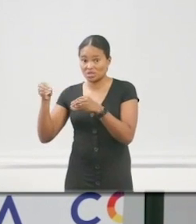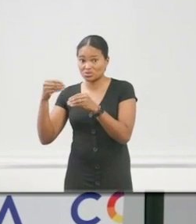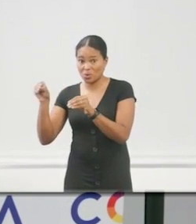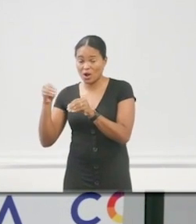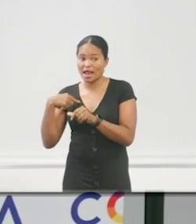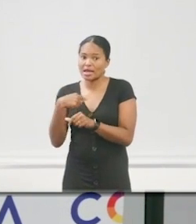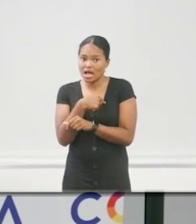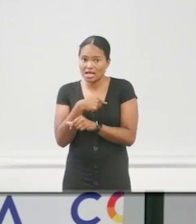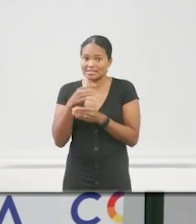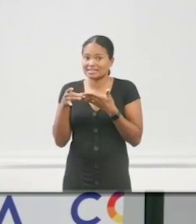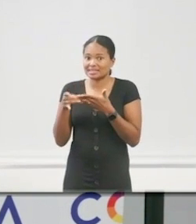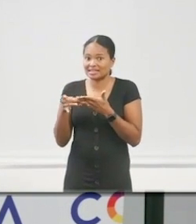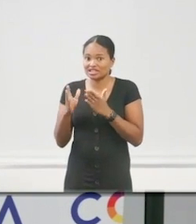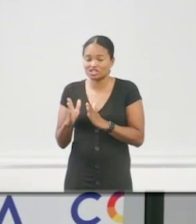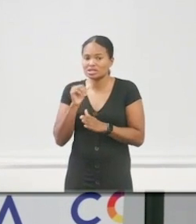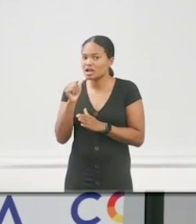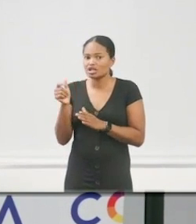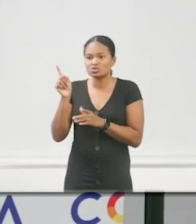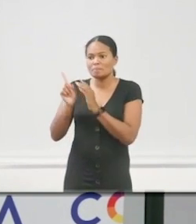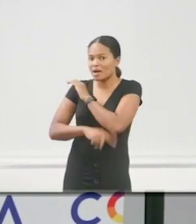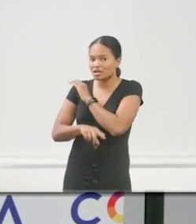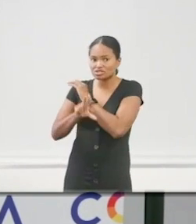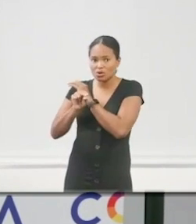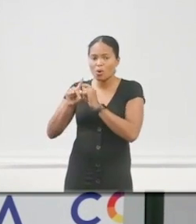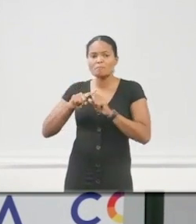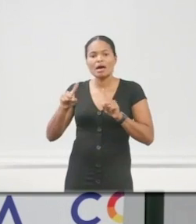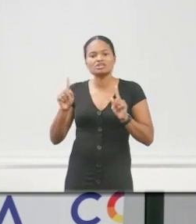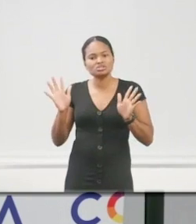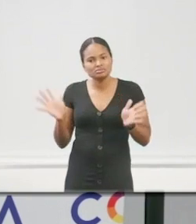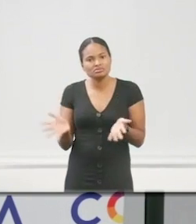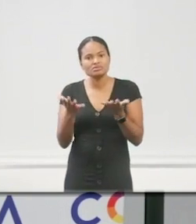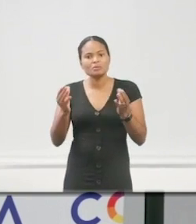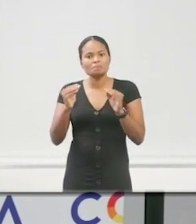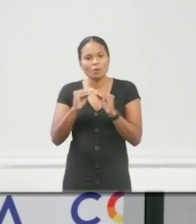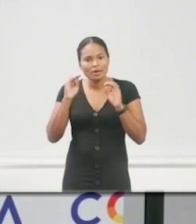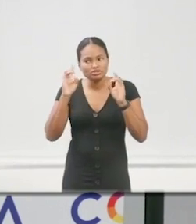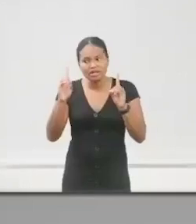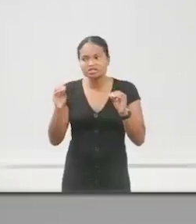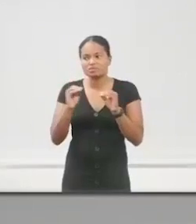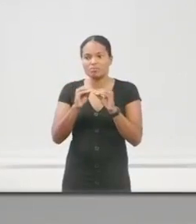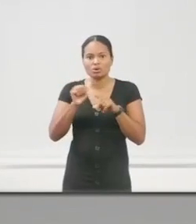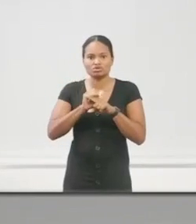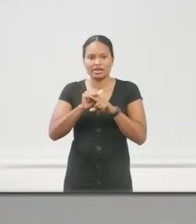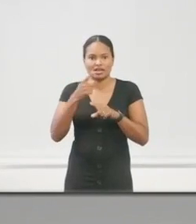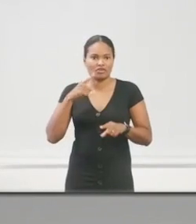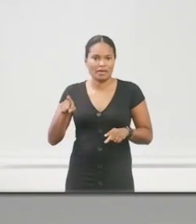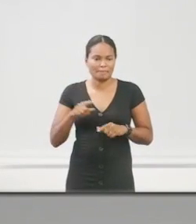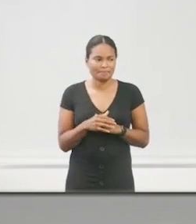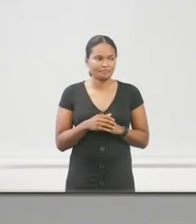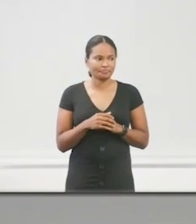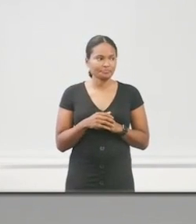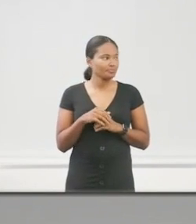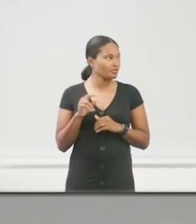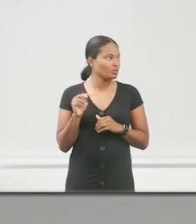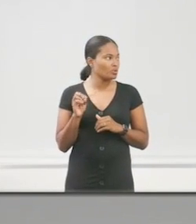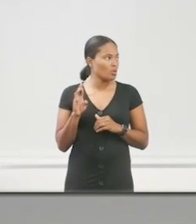leaders, not to punish them for it, but also continue to promote better education and more training for them. Yeah, I know Tad touched on this earlier, so I'm going